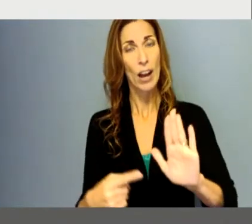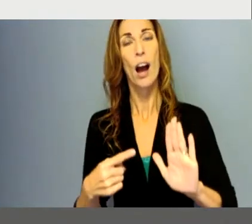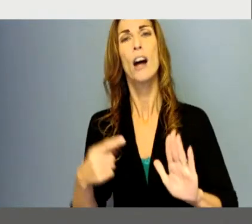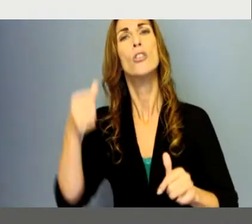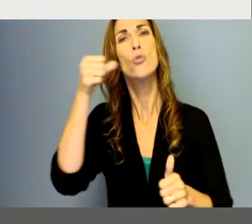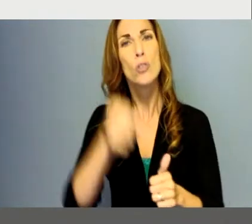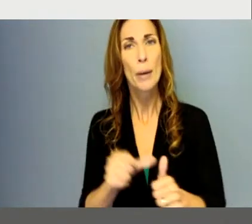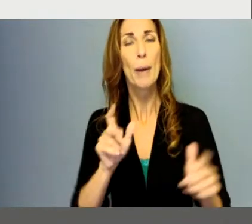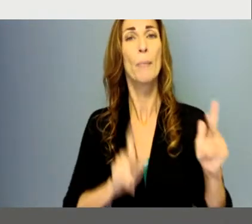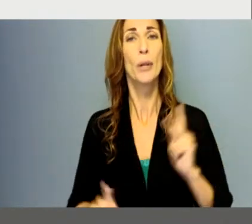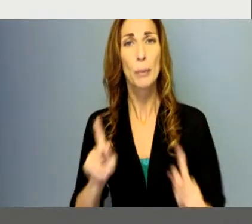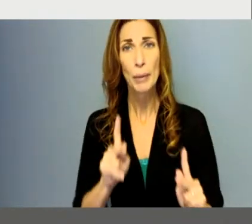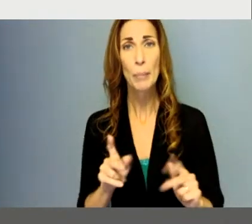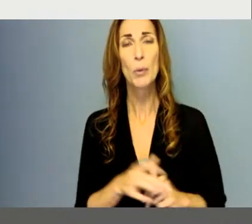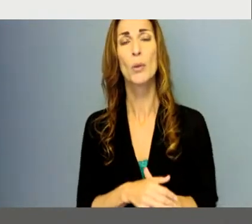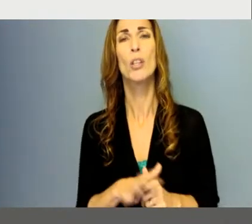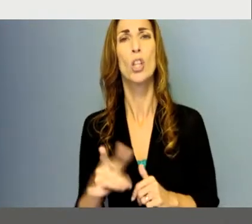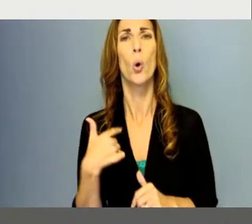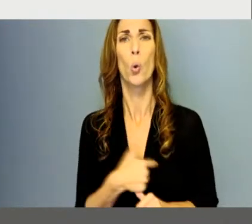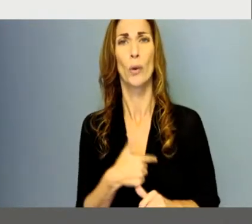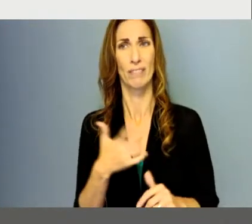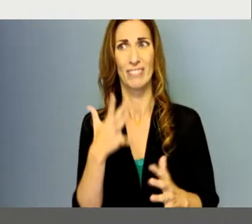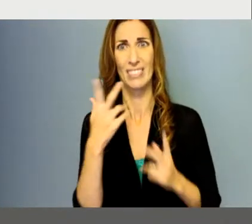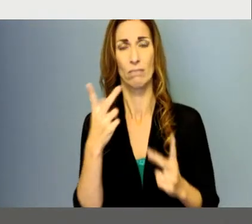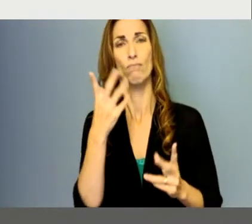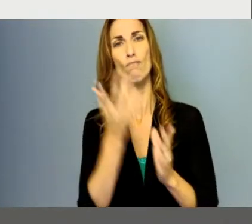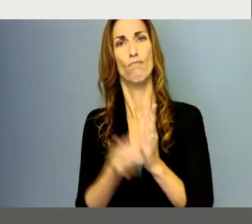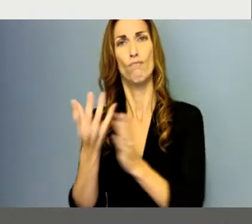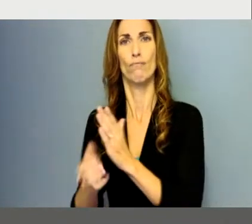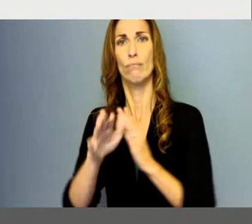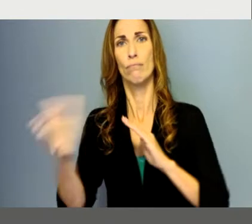remembering folks that we've lost due to